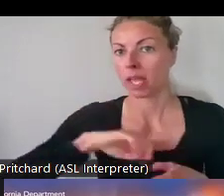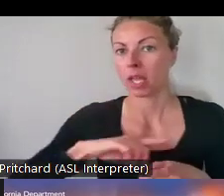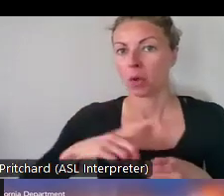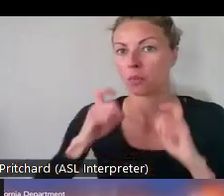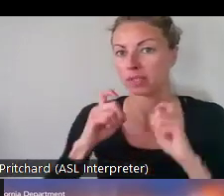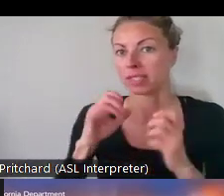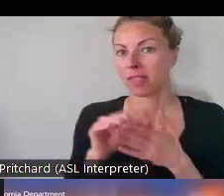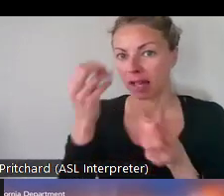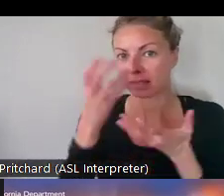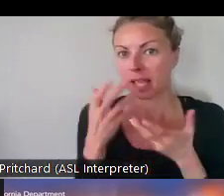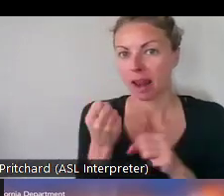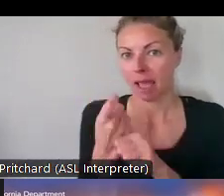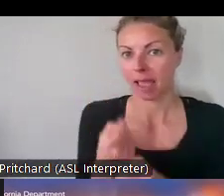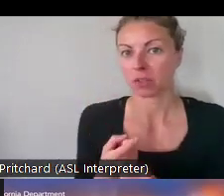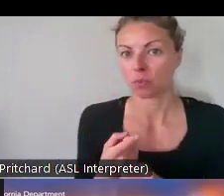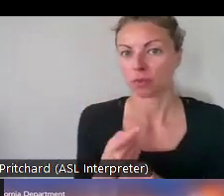basis.